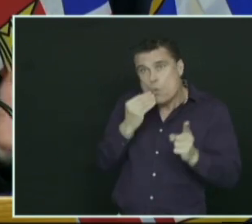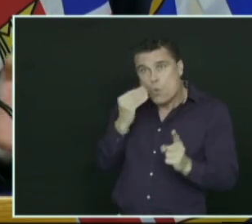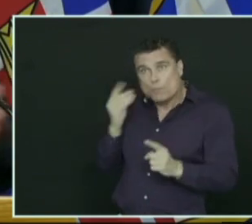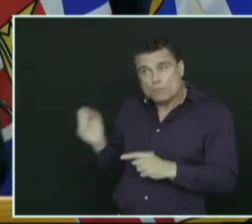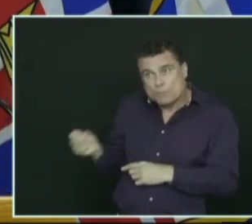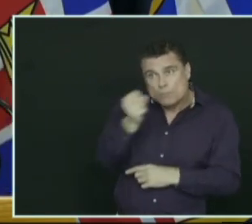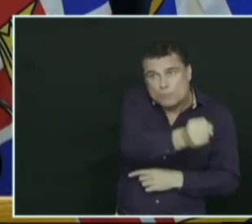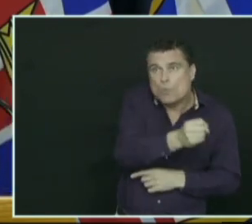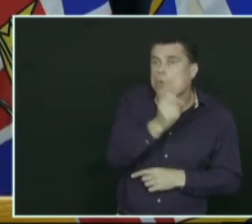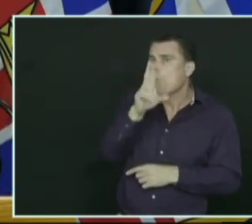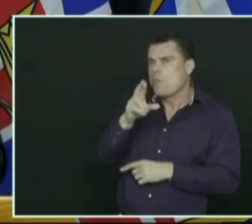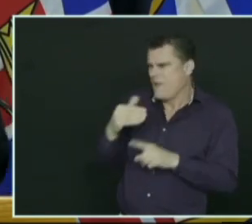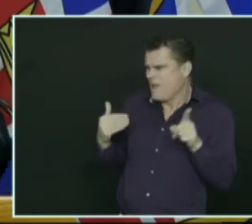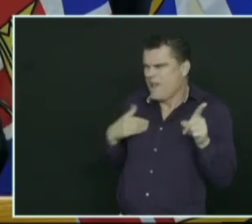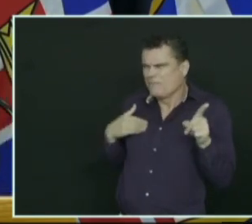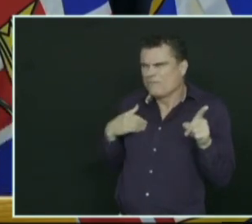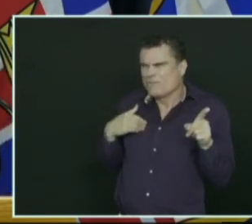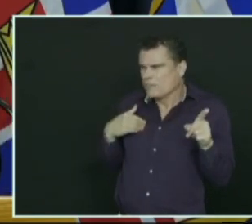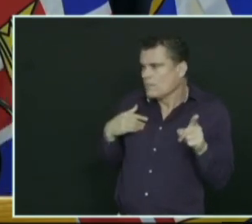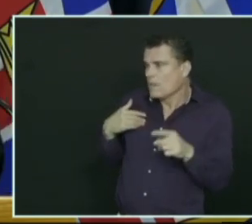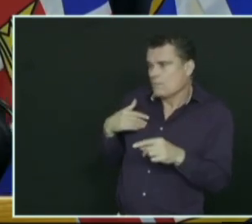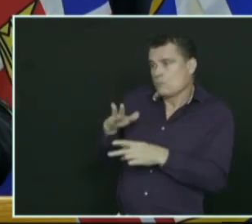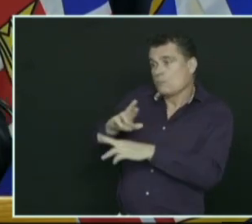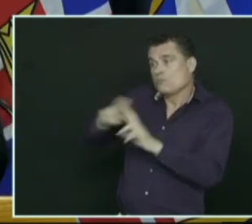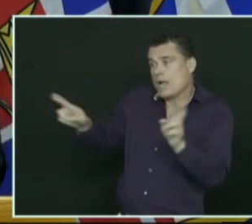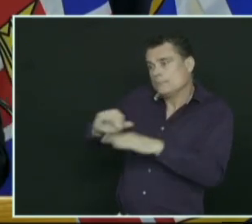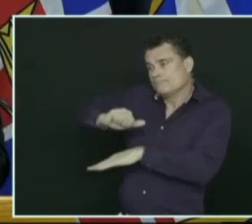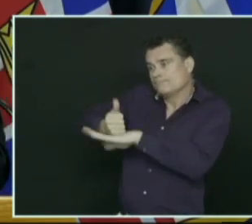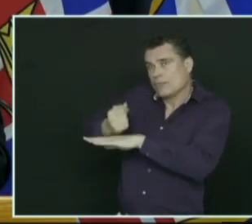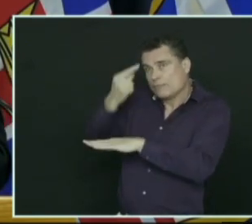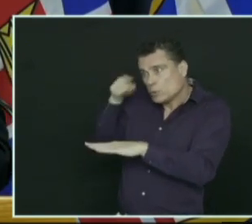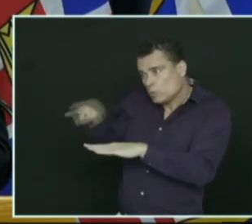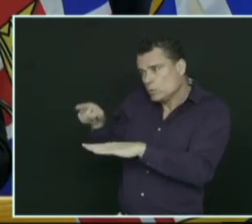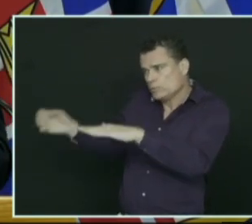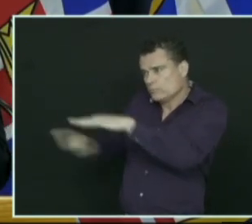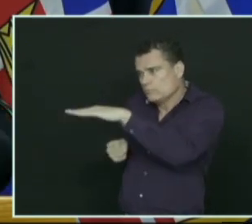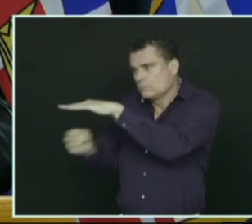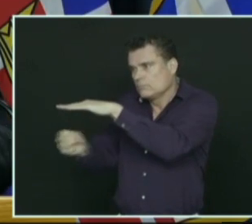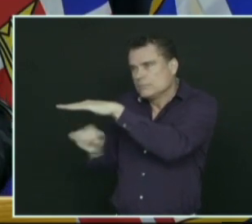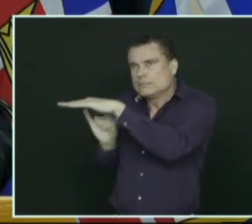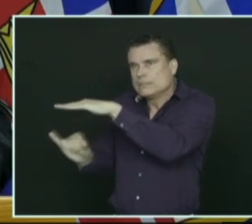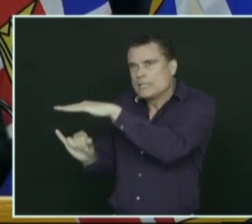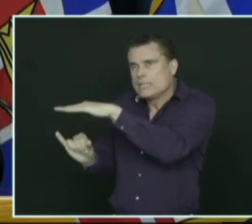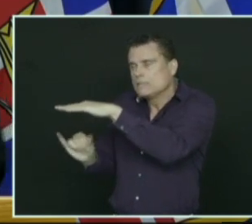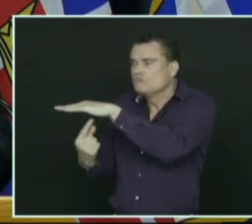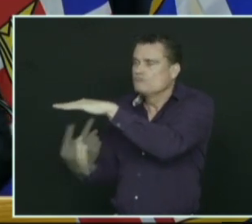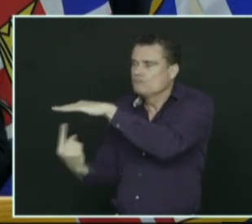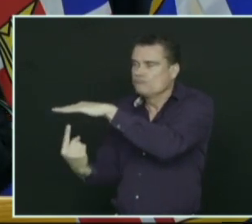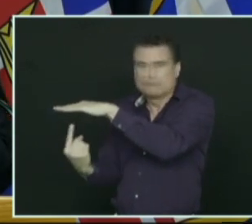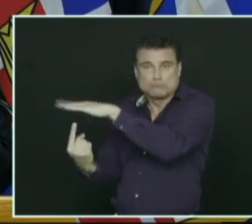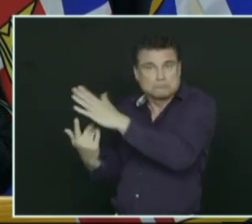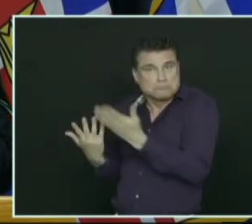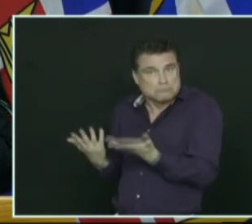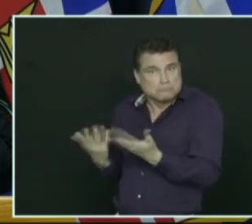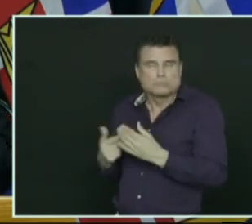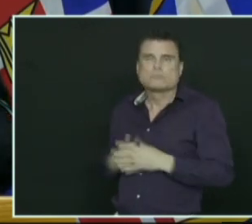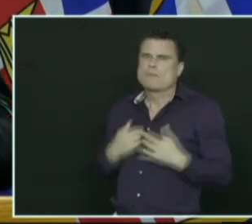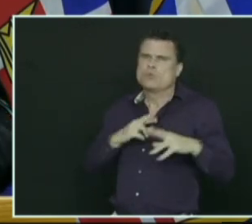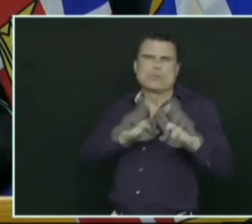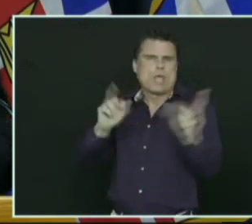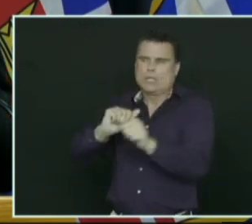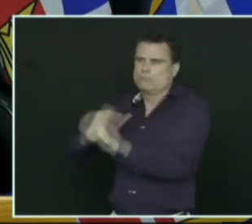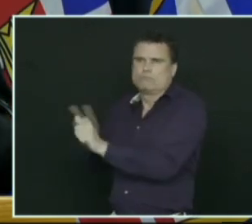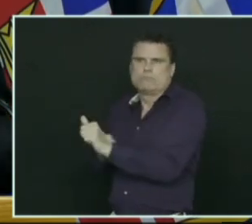may appear, at least, to be traveling unnecessarily, and there's some concern about that. And undoubtedly, there are cases where that's the